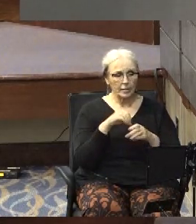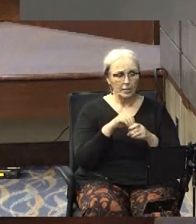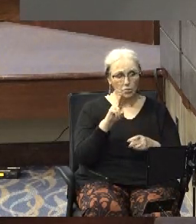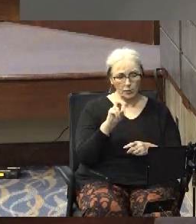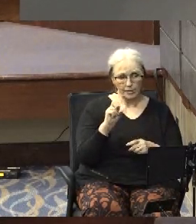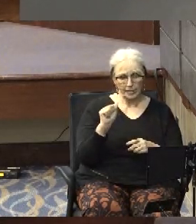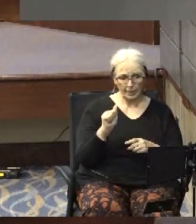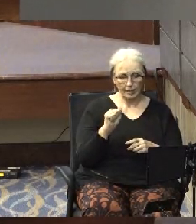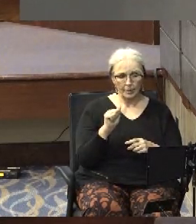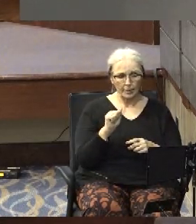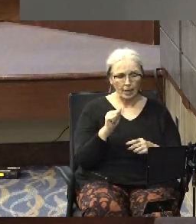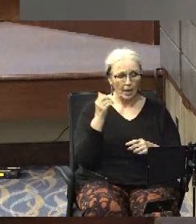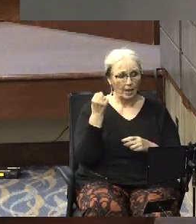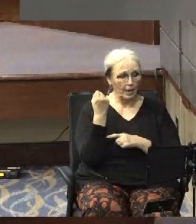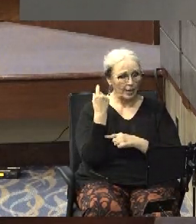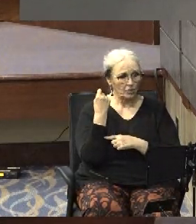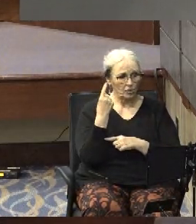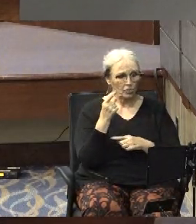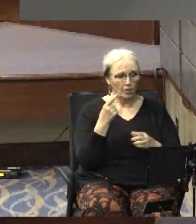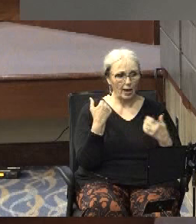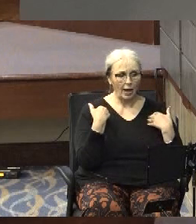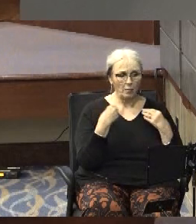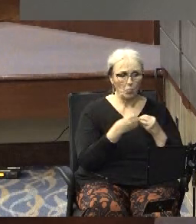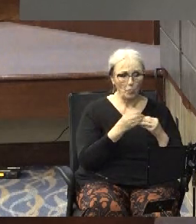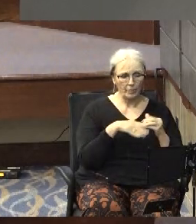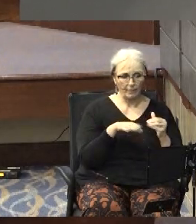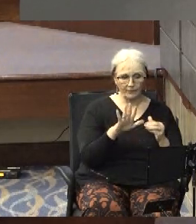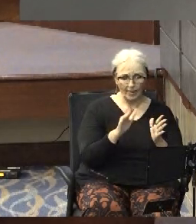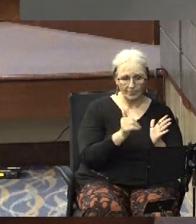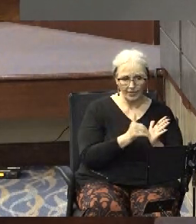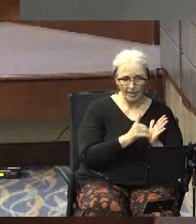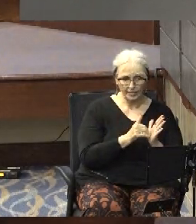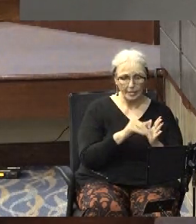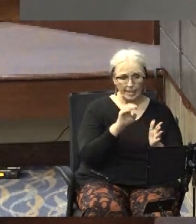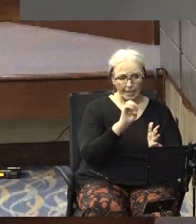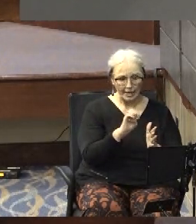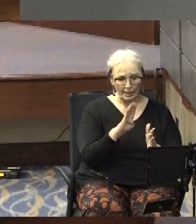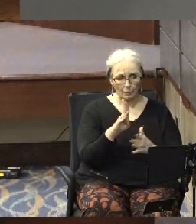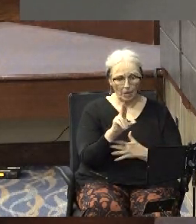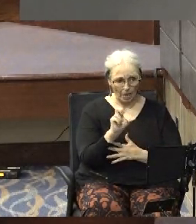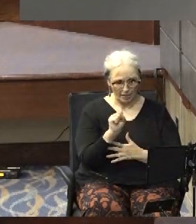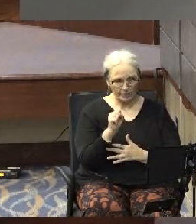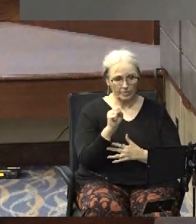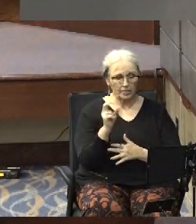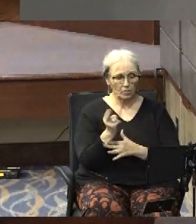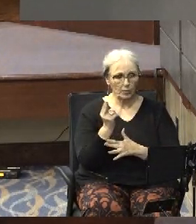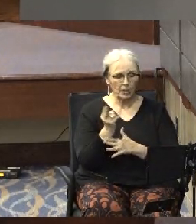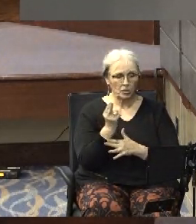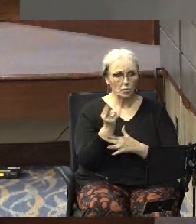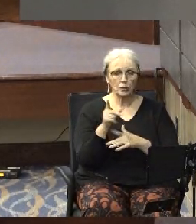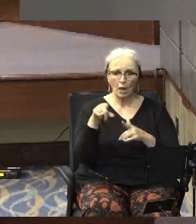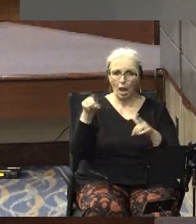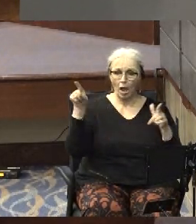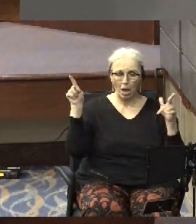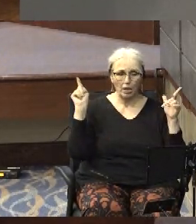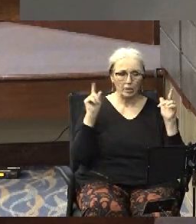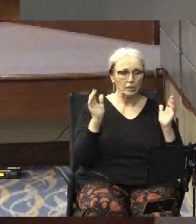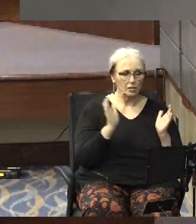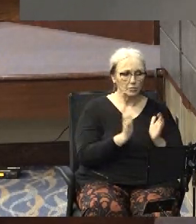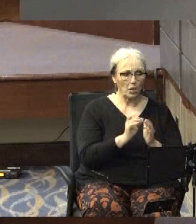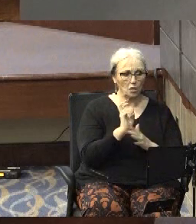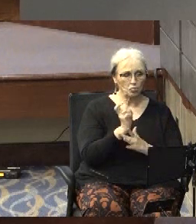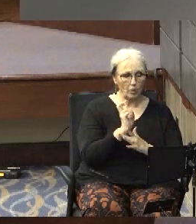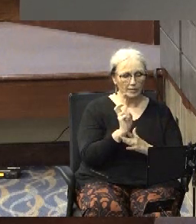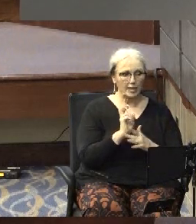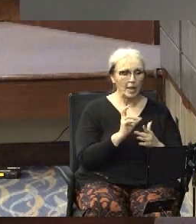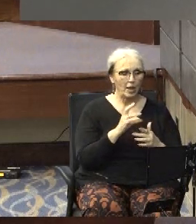year, there were over 5,000 full-size e-buses in use. Of the small transit buses, which what we're talking